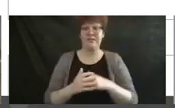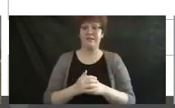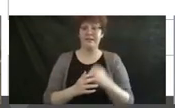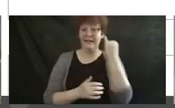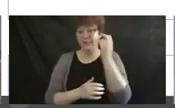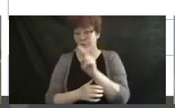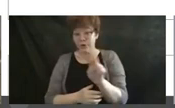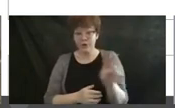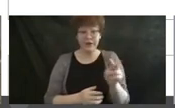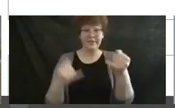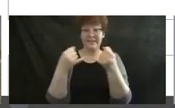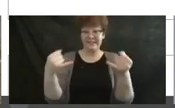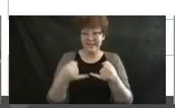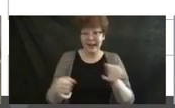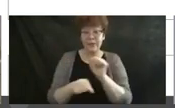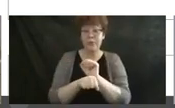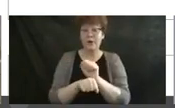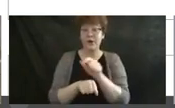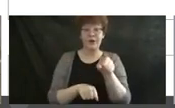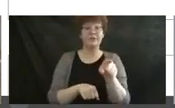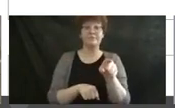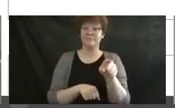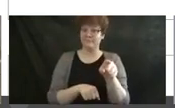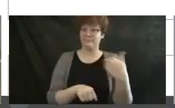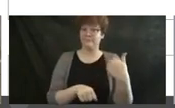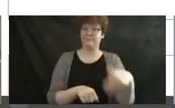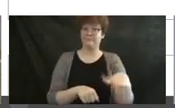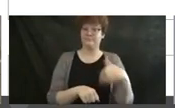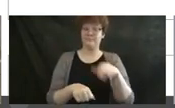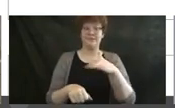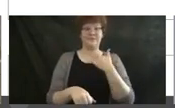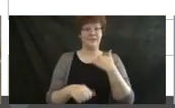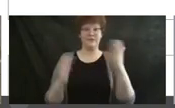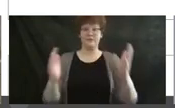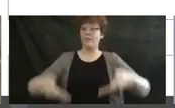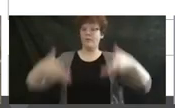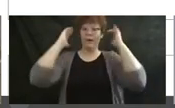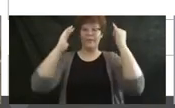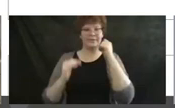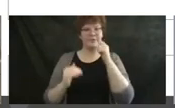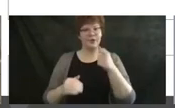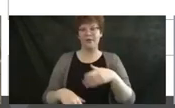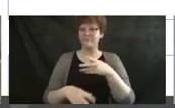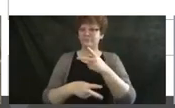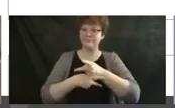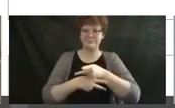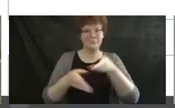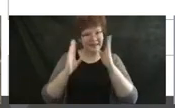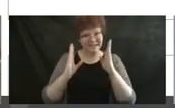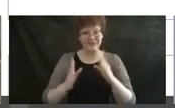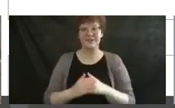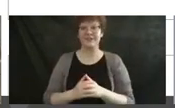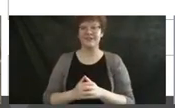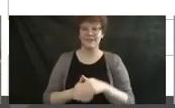and we're done with this, it can be really a little bit overwhelming if you're not careful. And that goes back to the last lesson